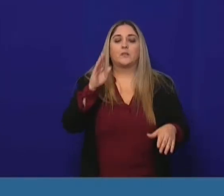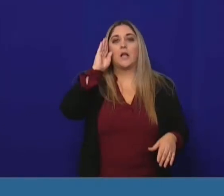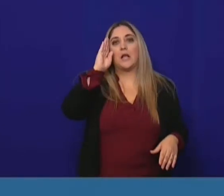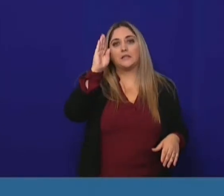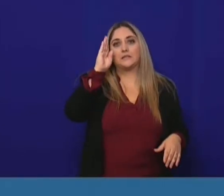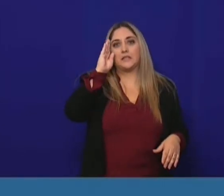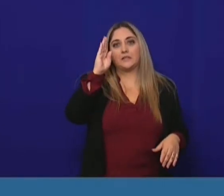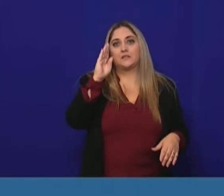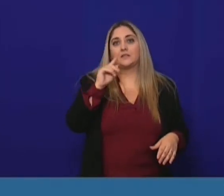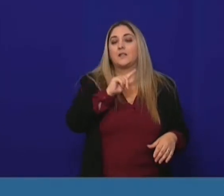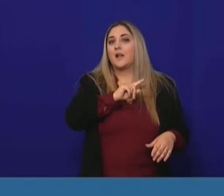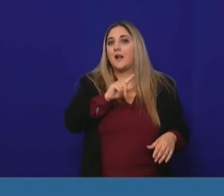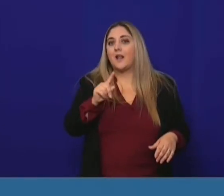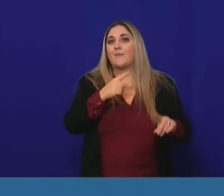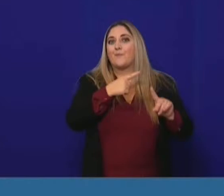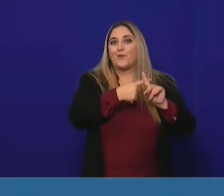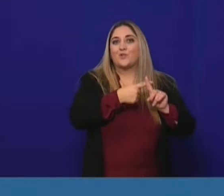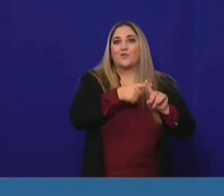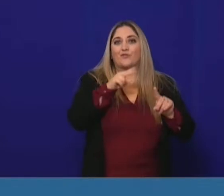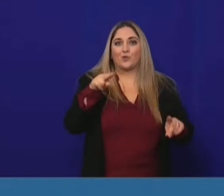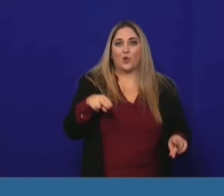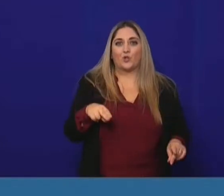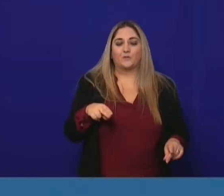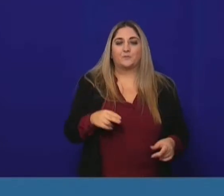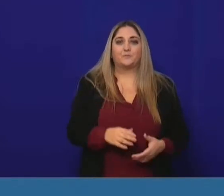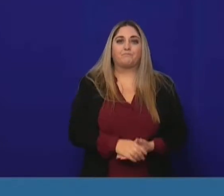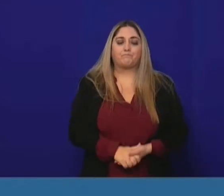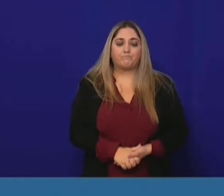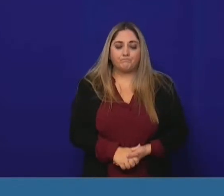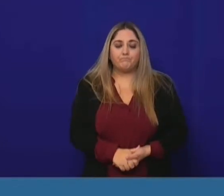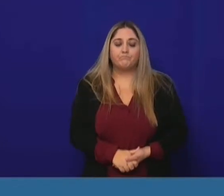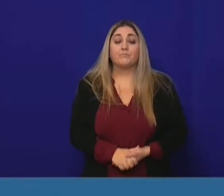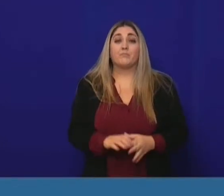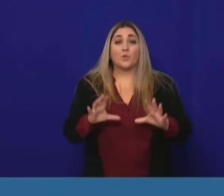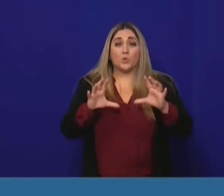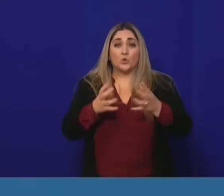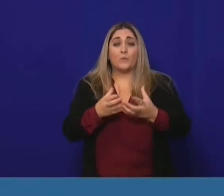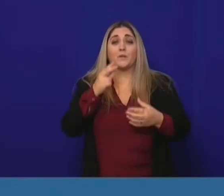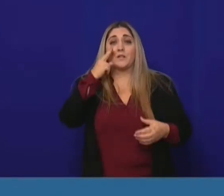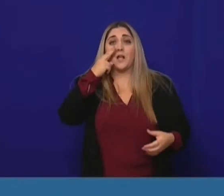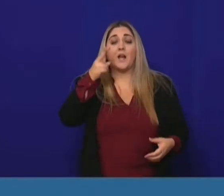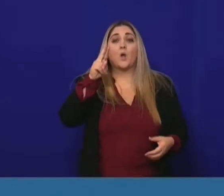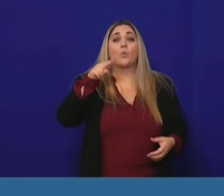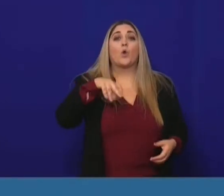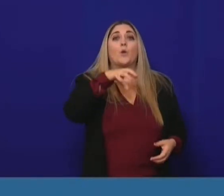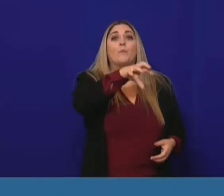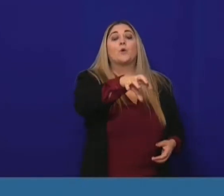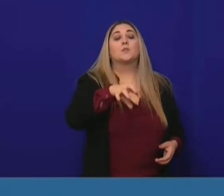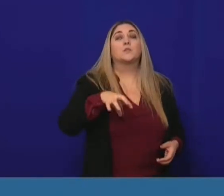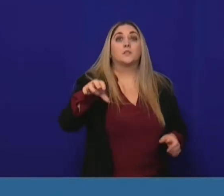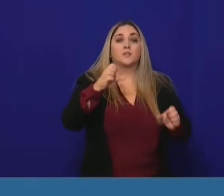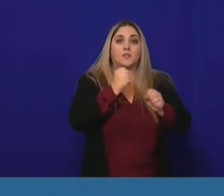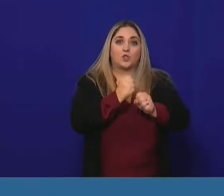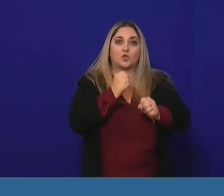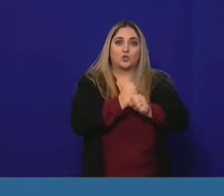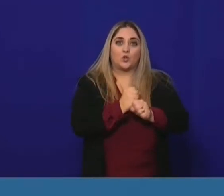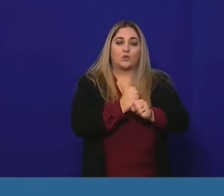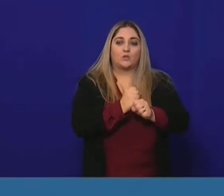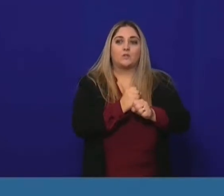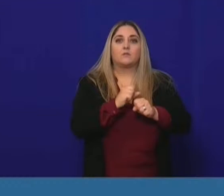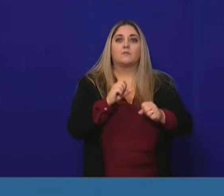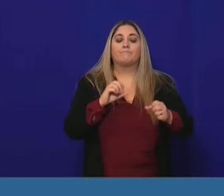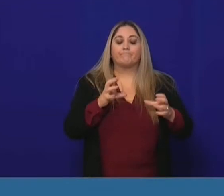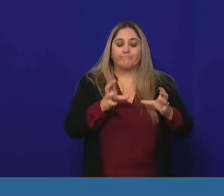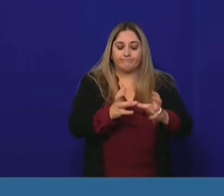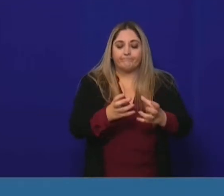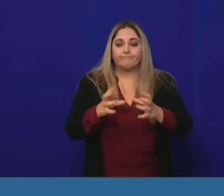ukoll jiġu pożittivi. U anka fuq il-postijiet tax-xogħol qegħdin naraw ukoll fuq il-postijiet tax-xogħol qed ikollna numru ta' clusters